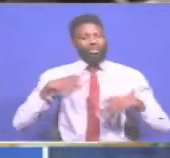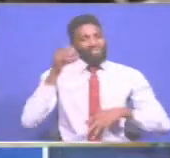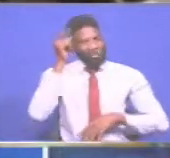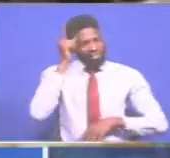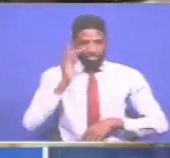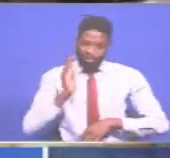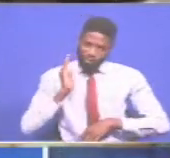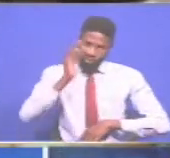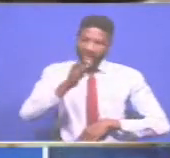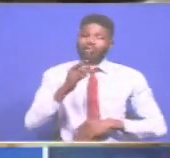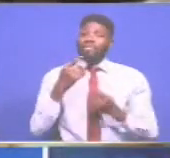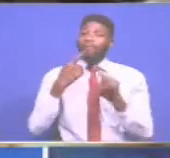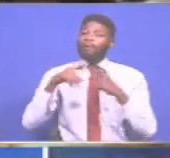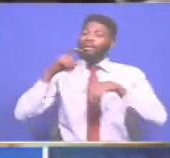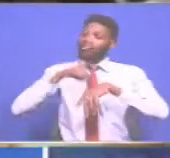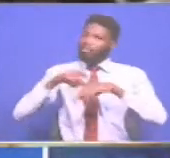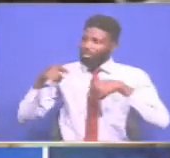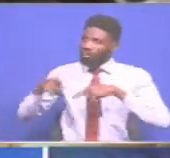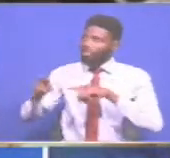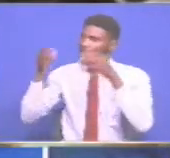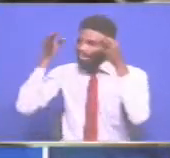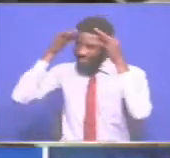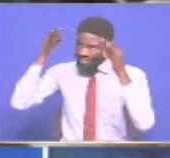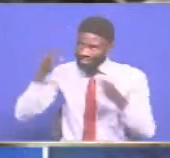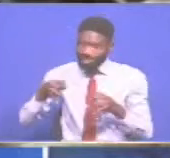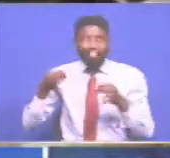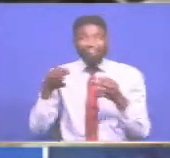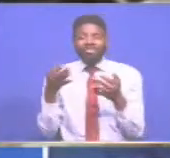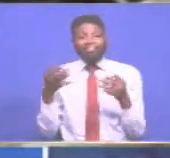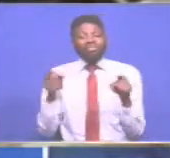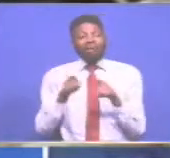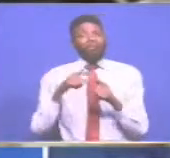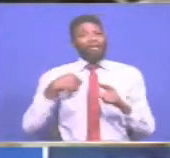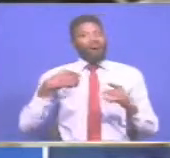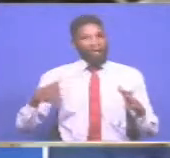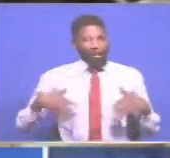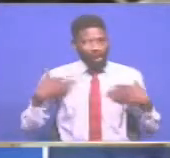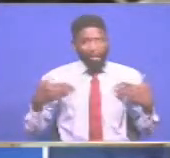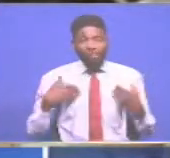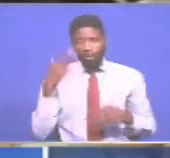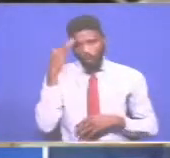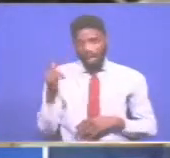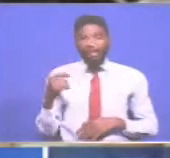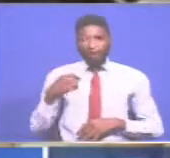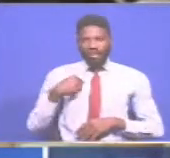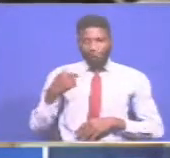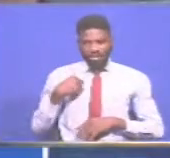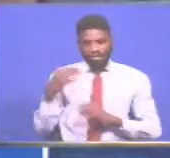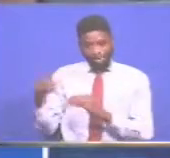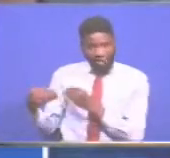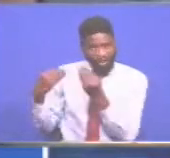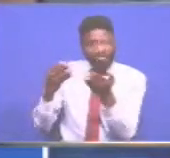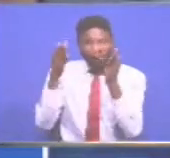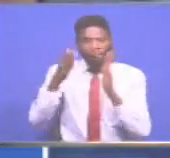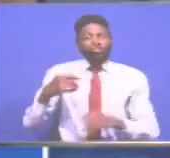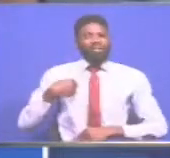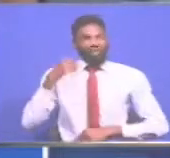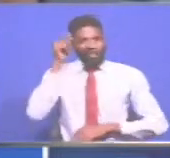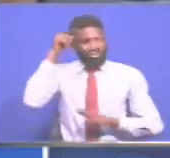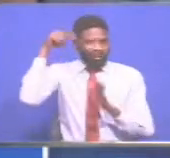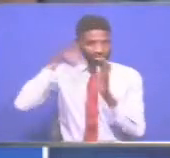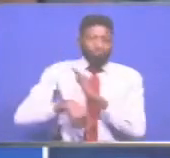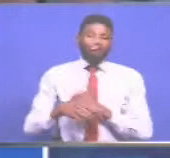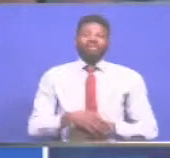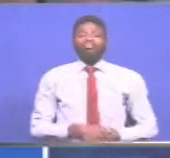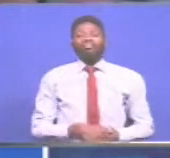Halafu akiamua mimi pia itakuwa furaha yangu sababu nitakuwa nimewapatia muda ambaye naelewa, sivyo? The move by